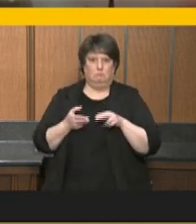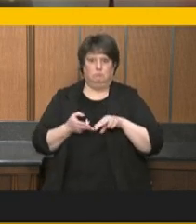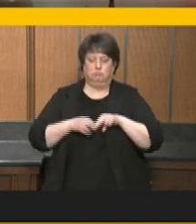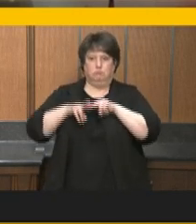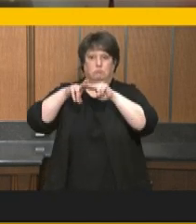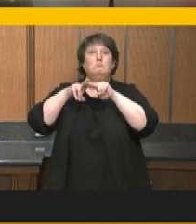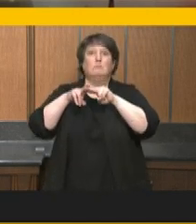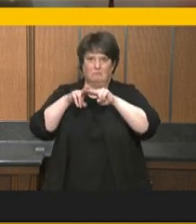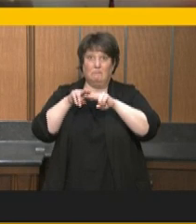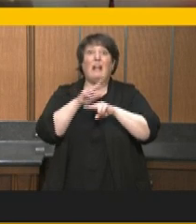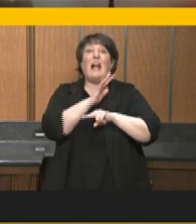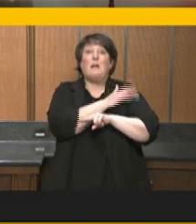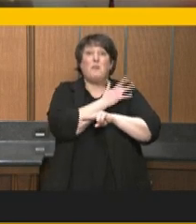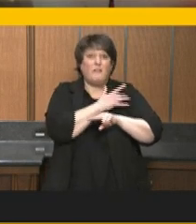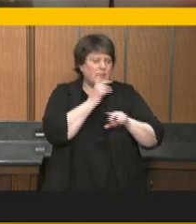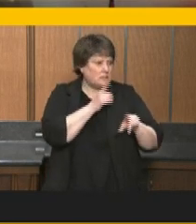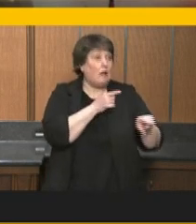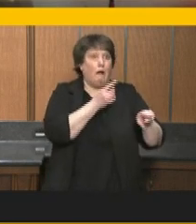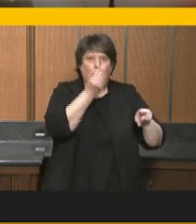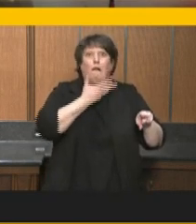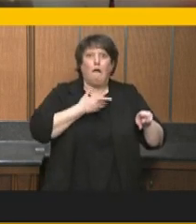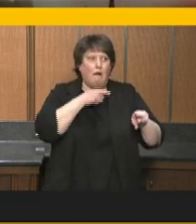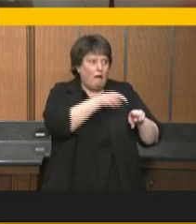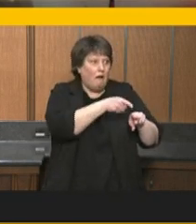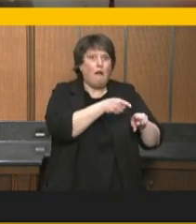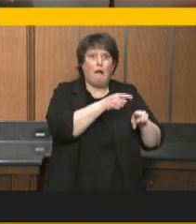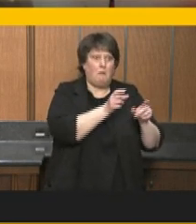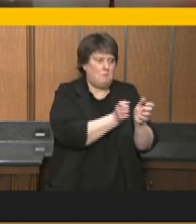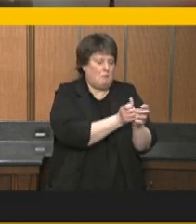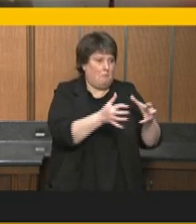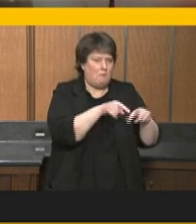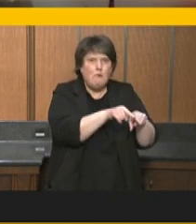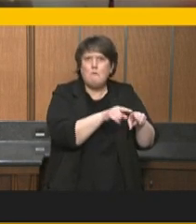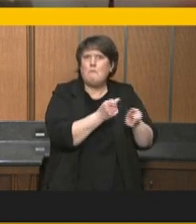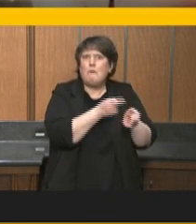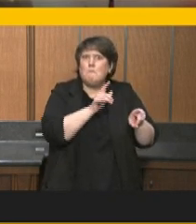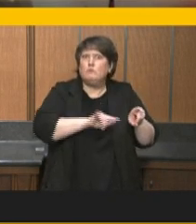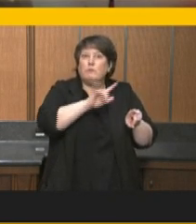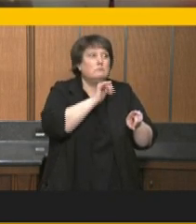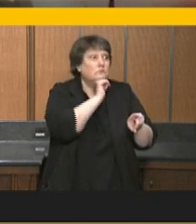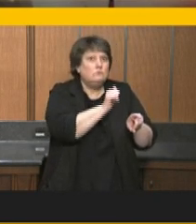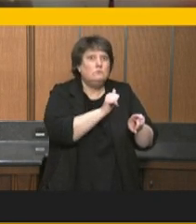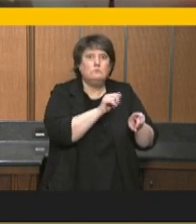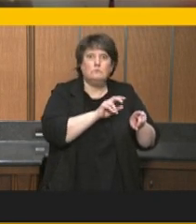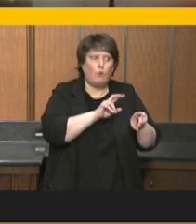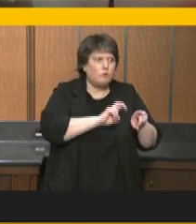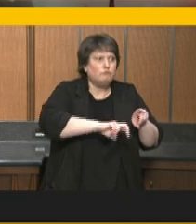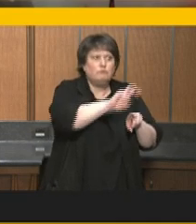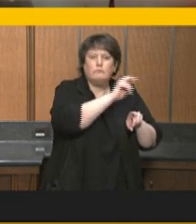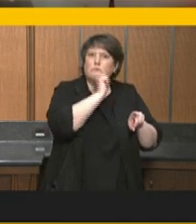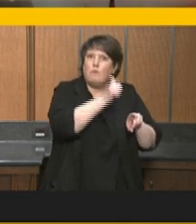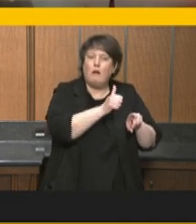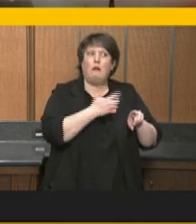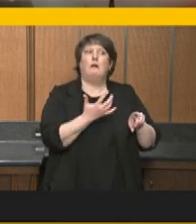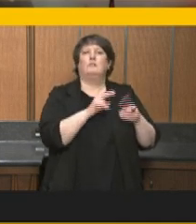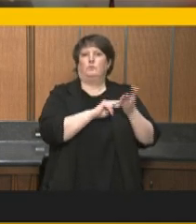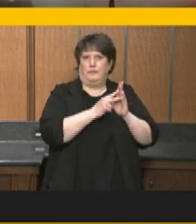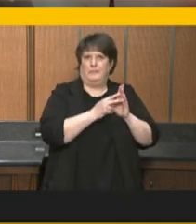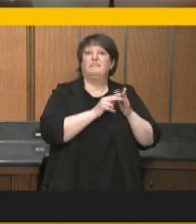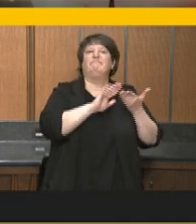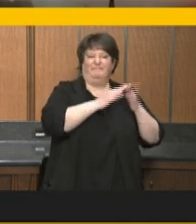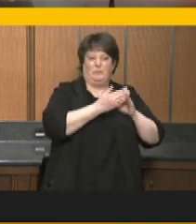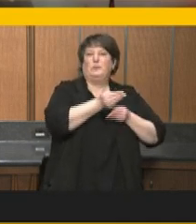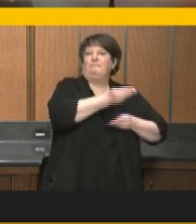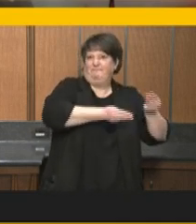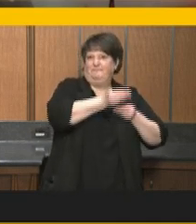have reported cases with no links to travel. This is a signal that there is some degree of community spread, so our time to act is